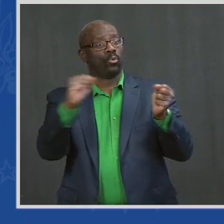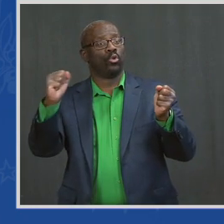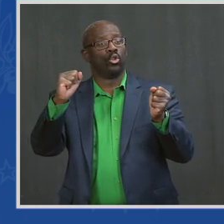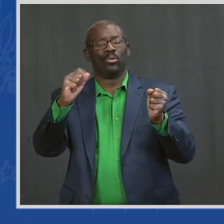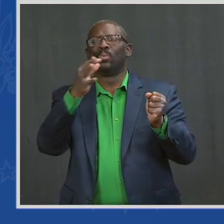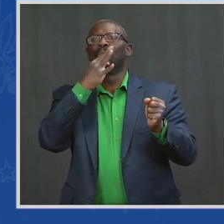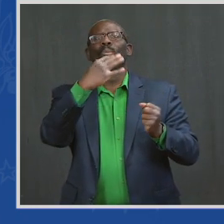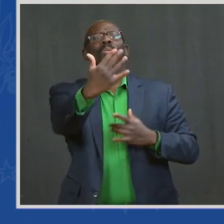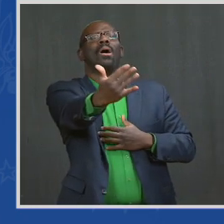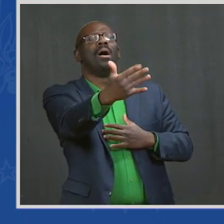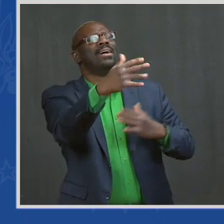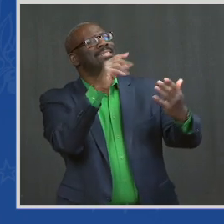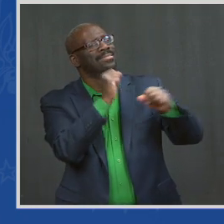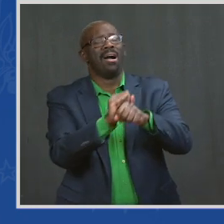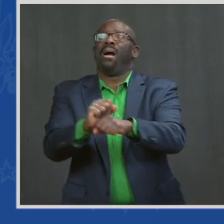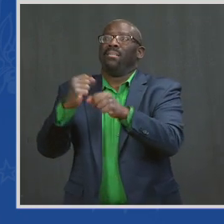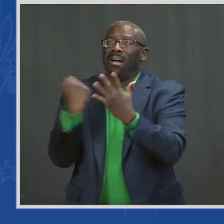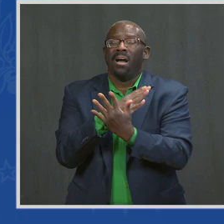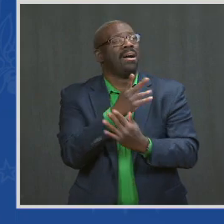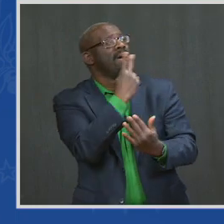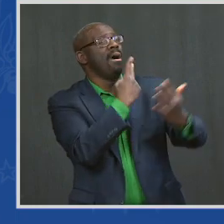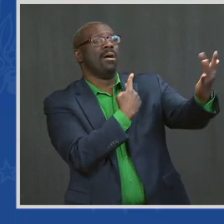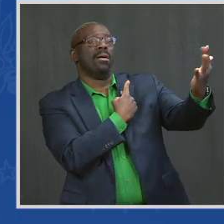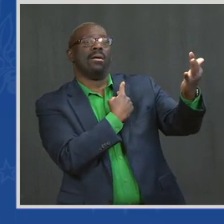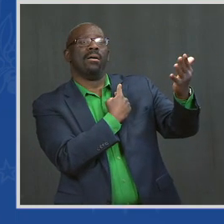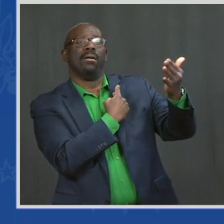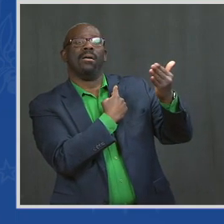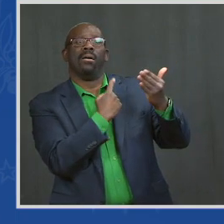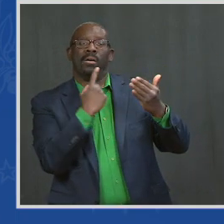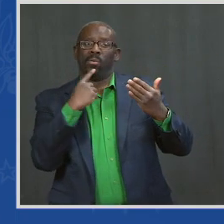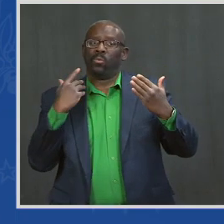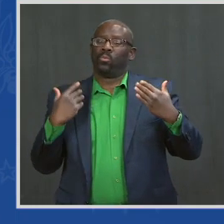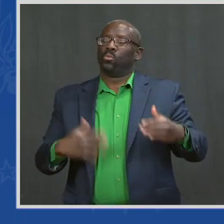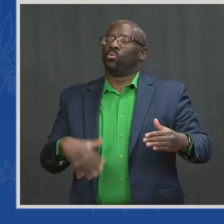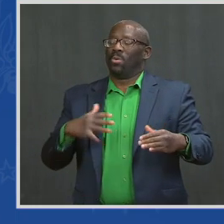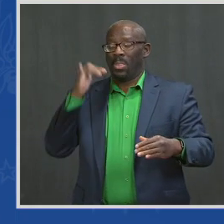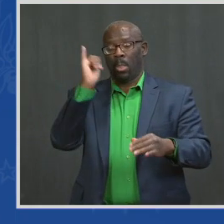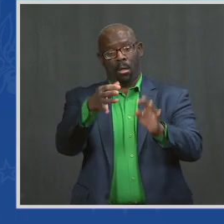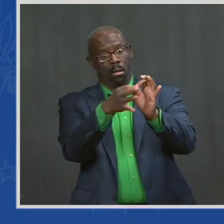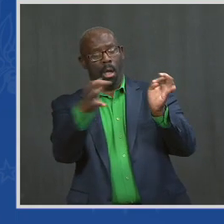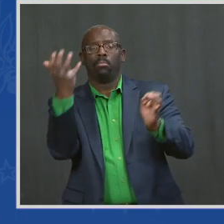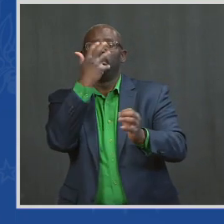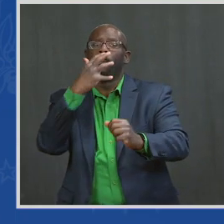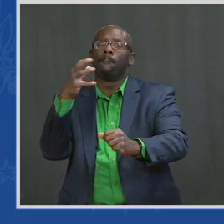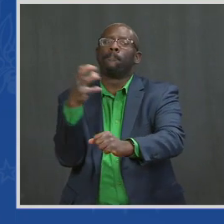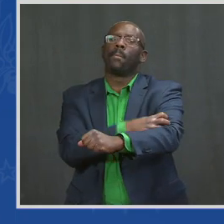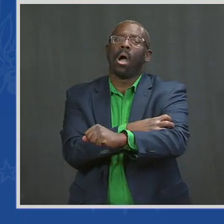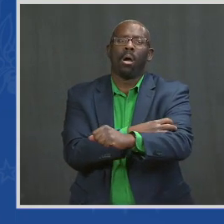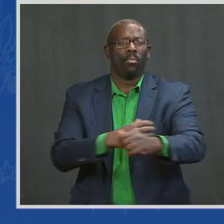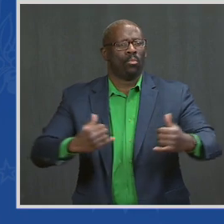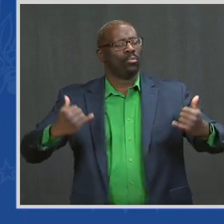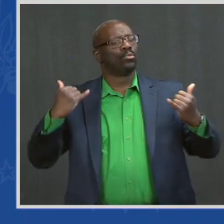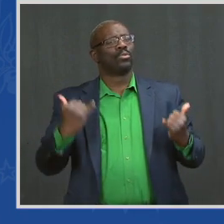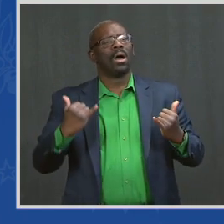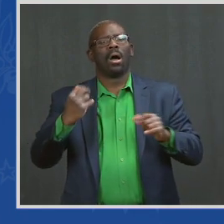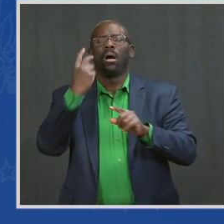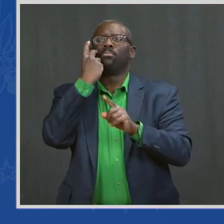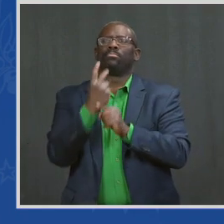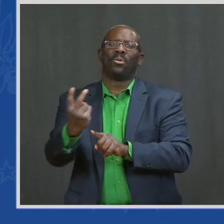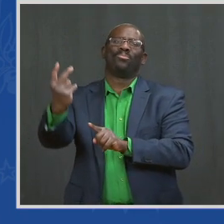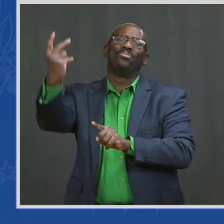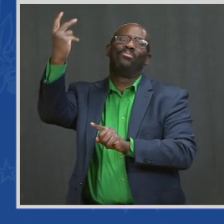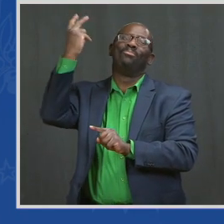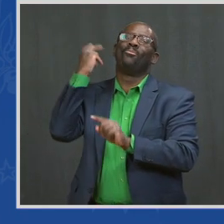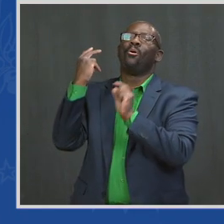view, profound weight and profound power. A day in which we remember the moral